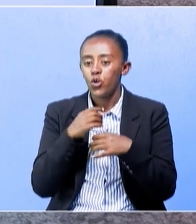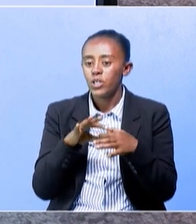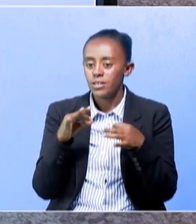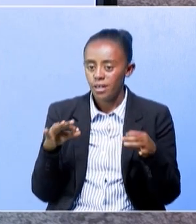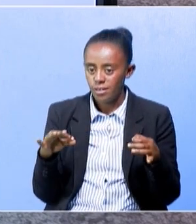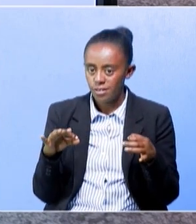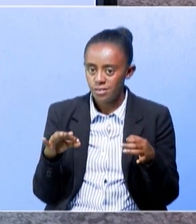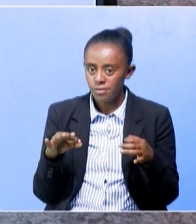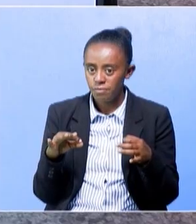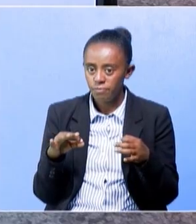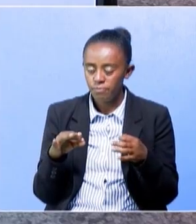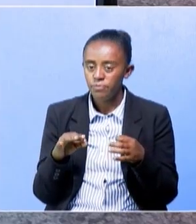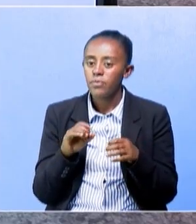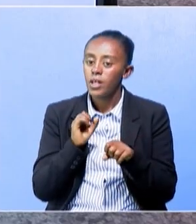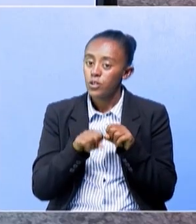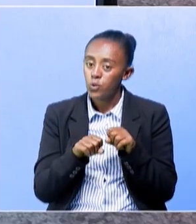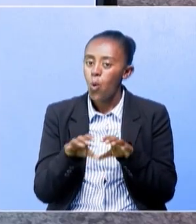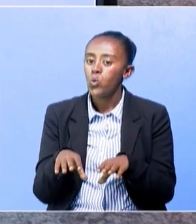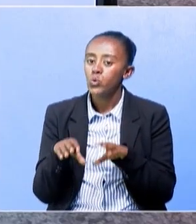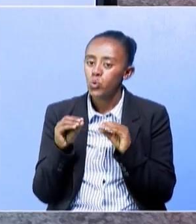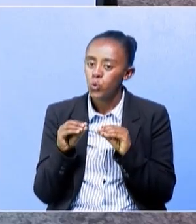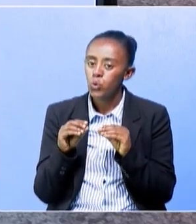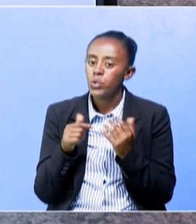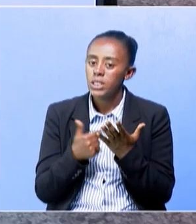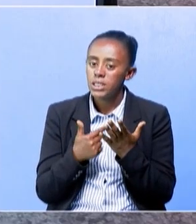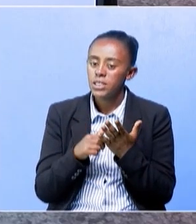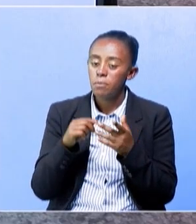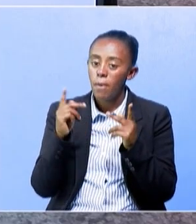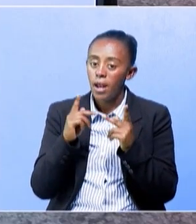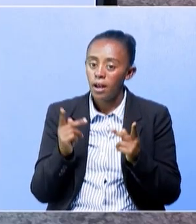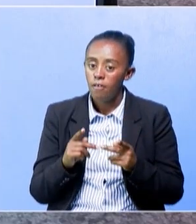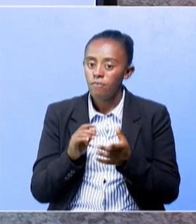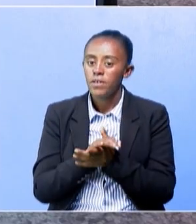sentence. So students, in this paragraph,